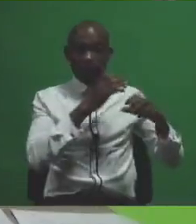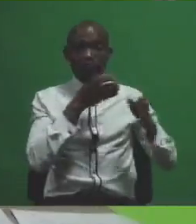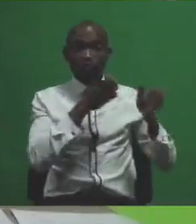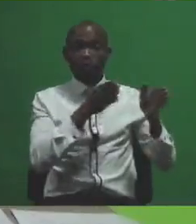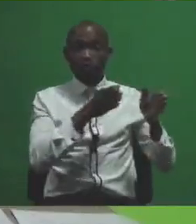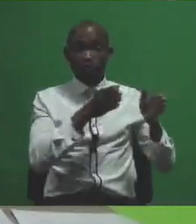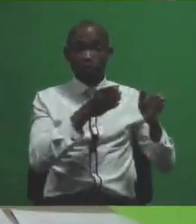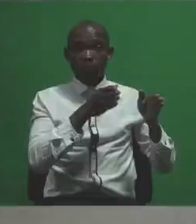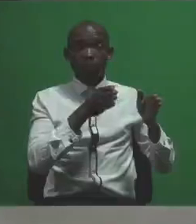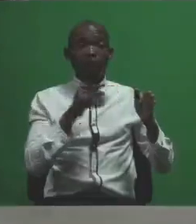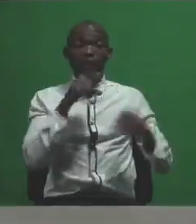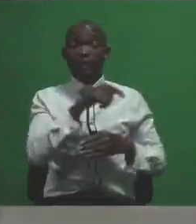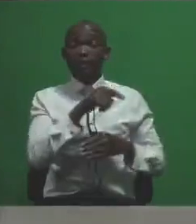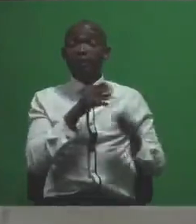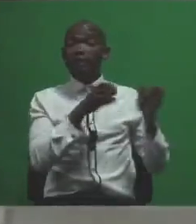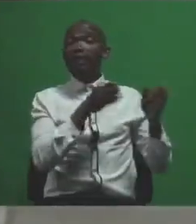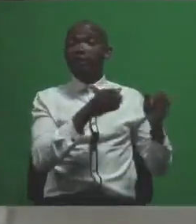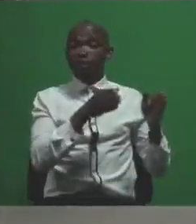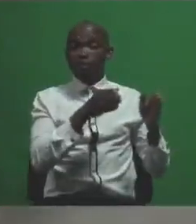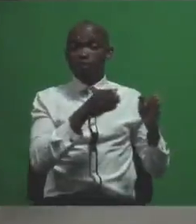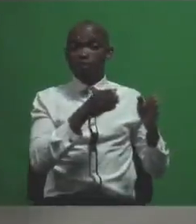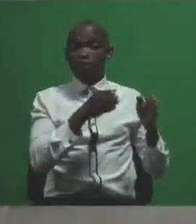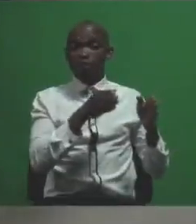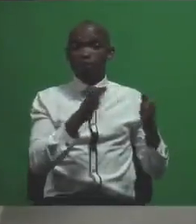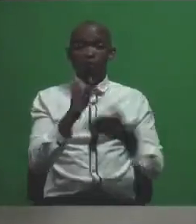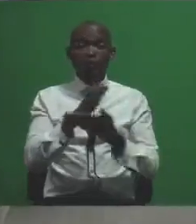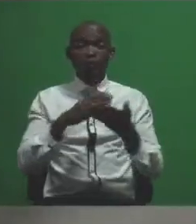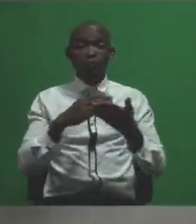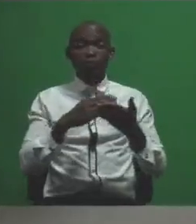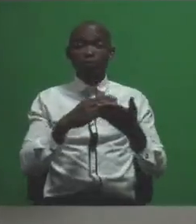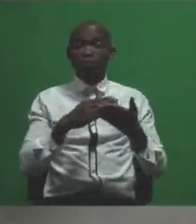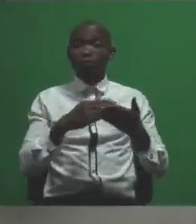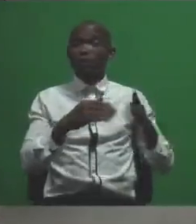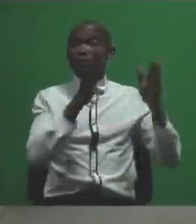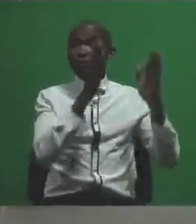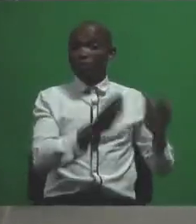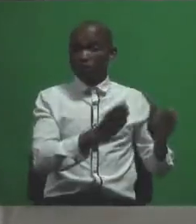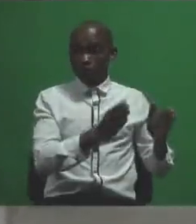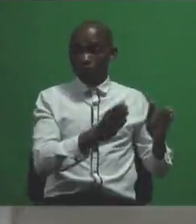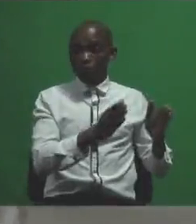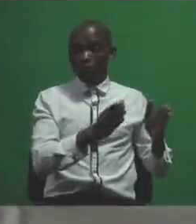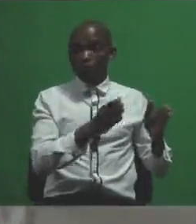is a room, and which is a special room